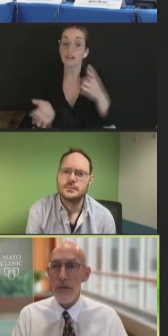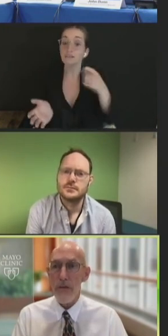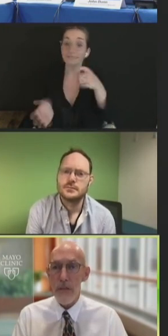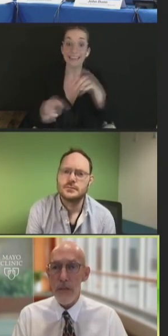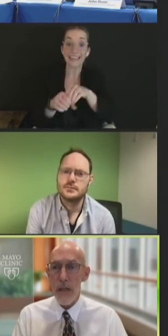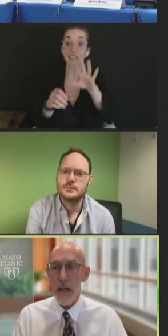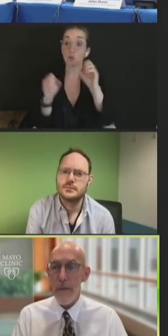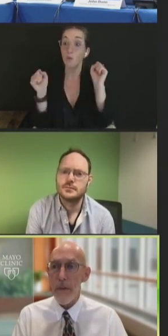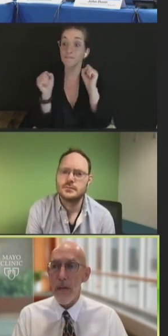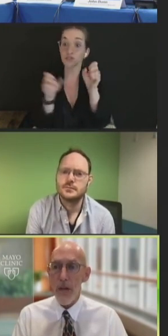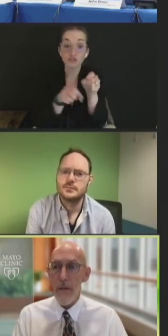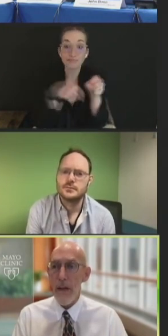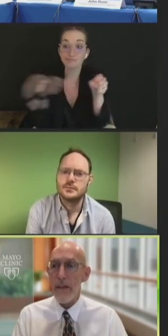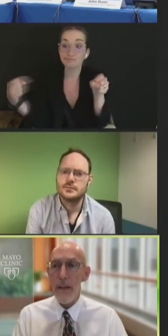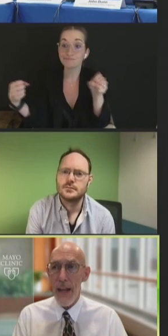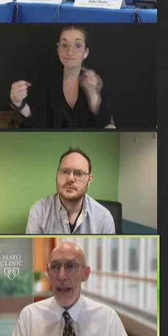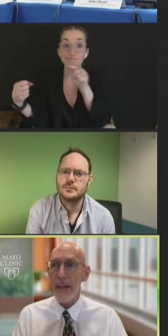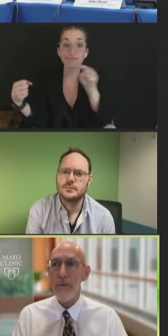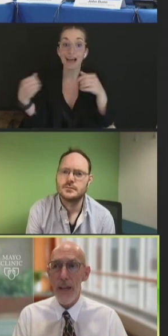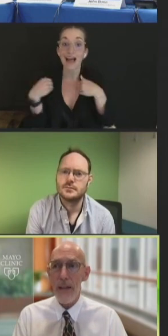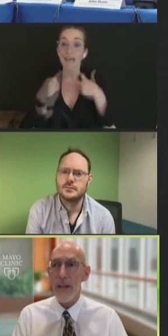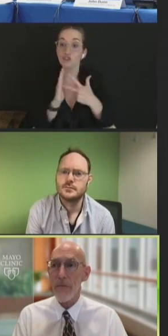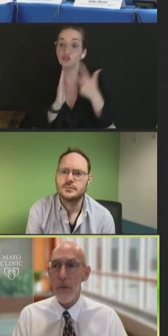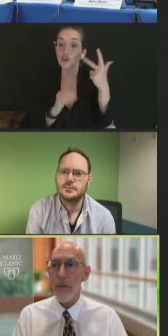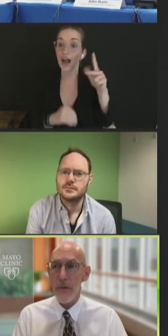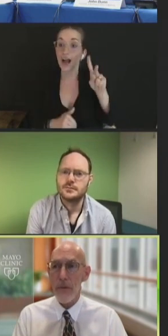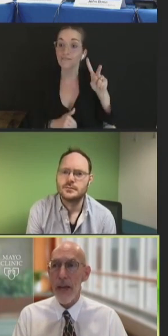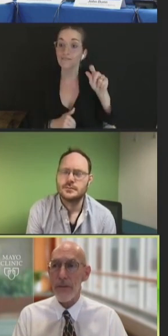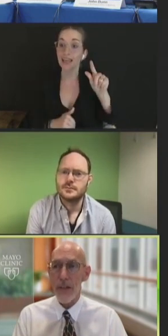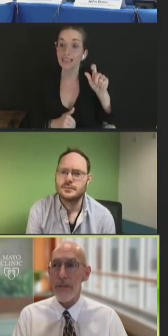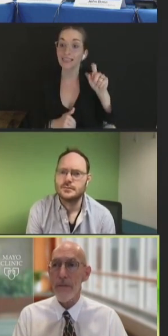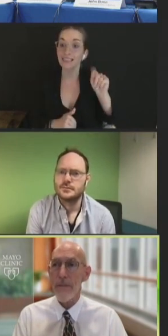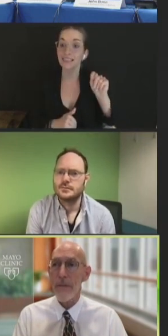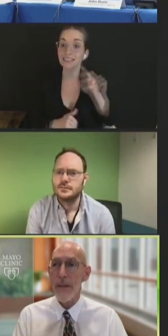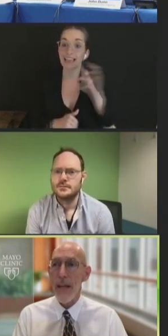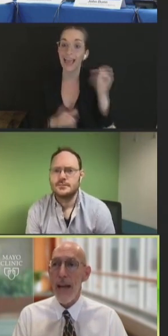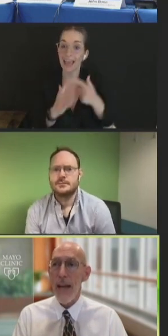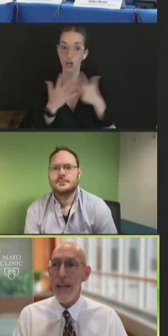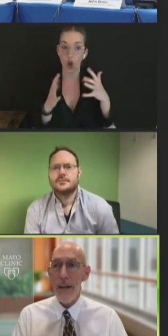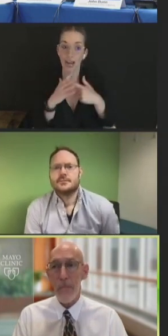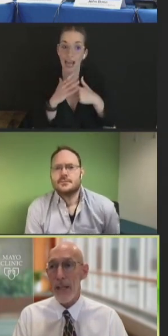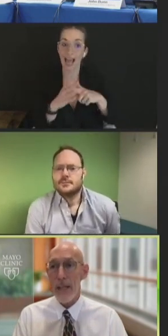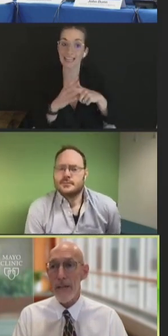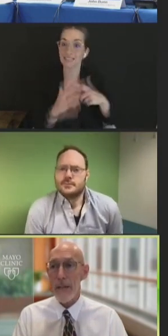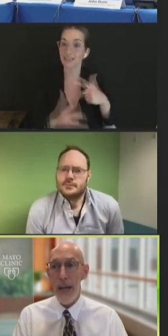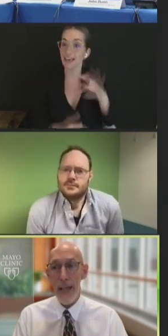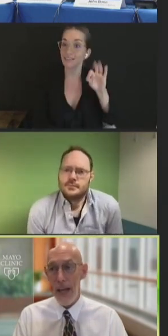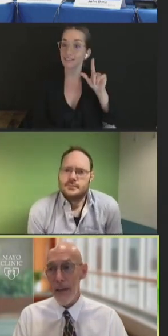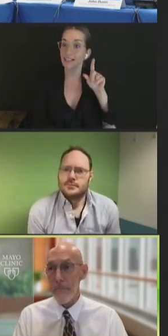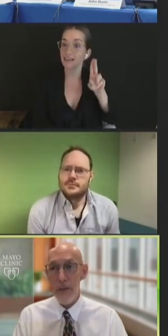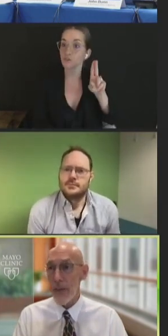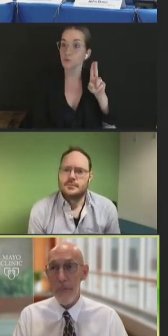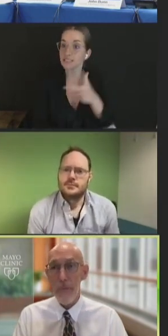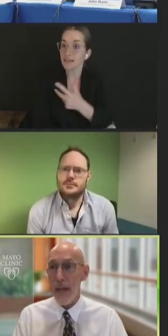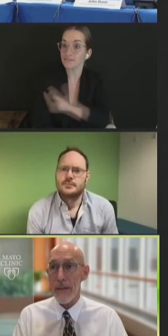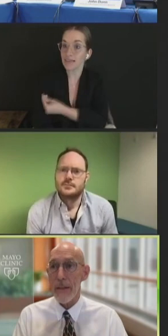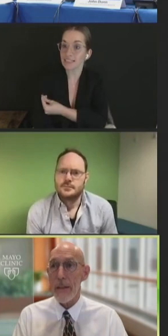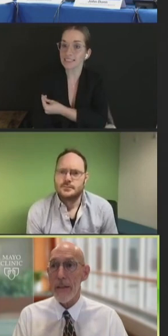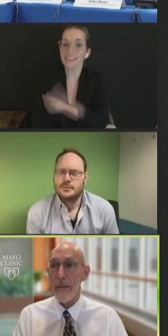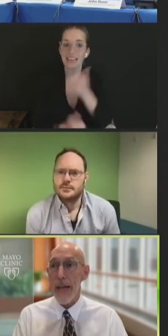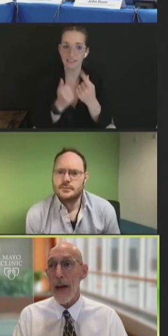refrigerator trivalent and activated influenza vaccine, and everybody got the same